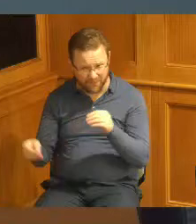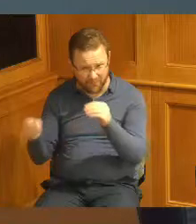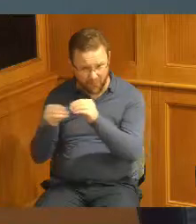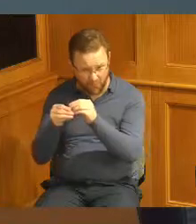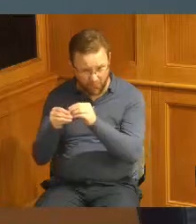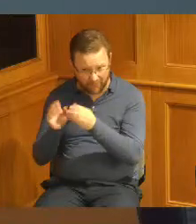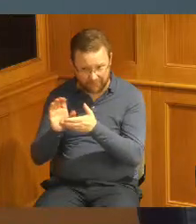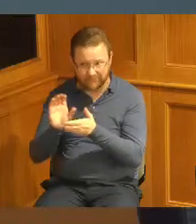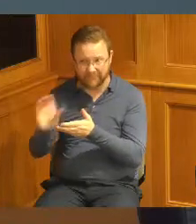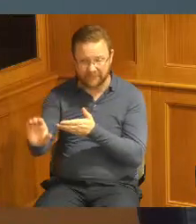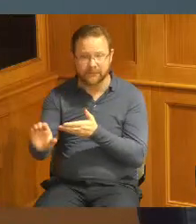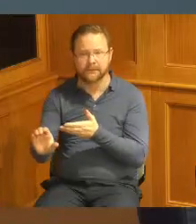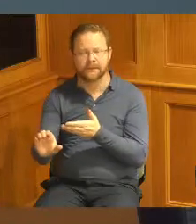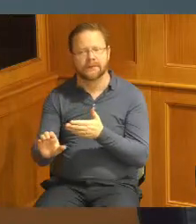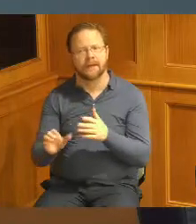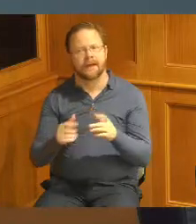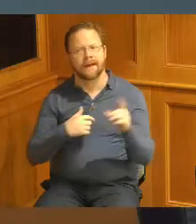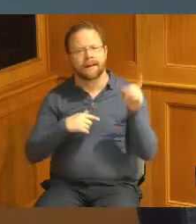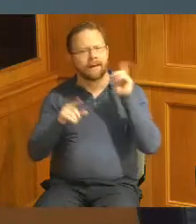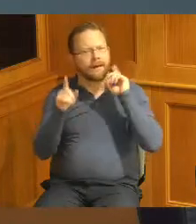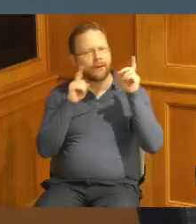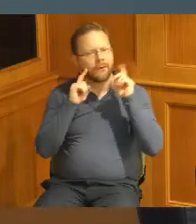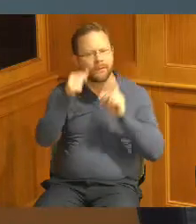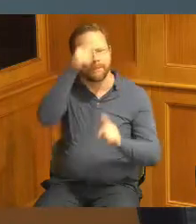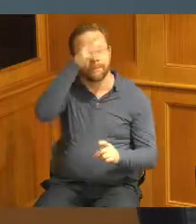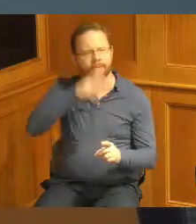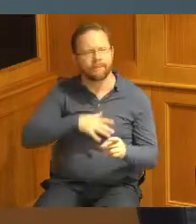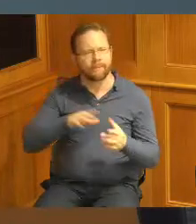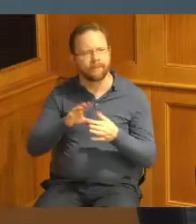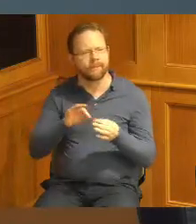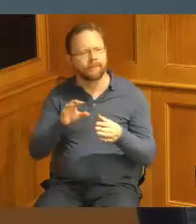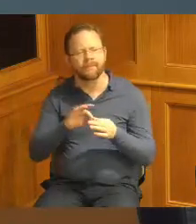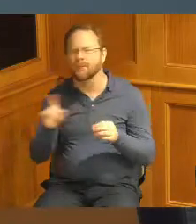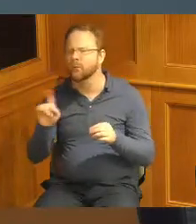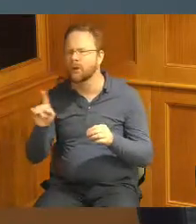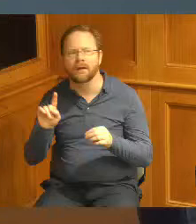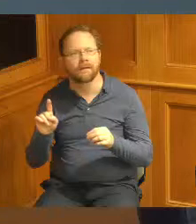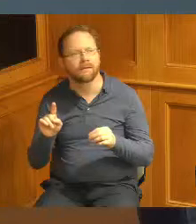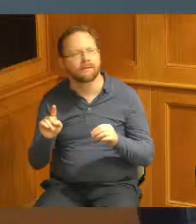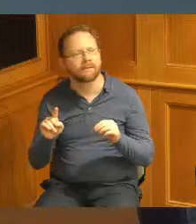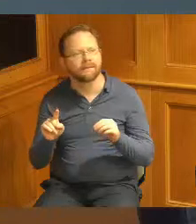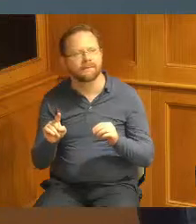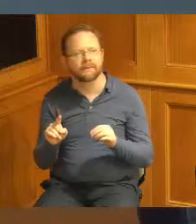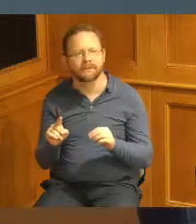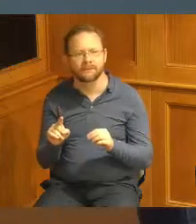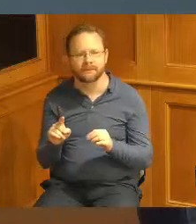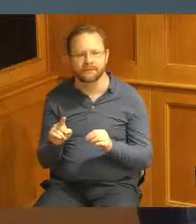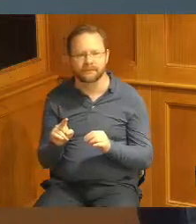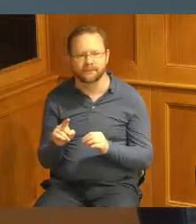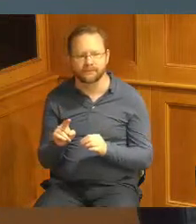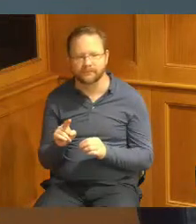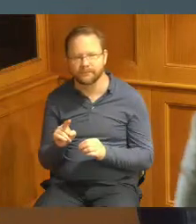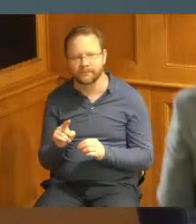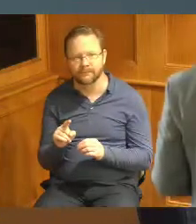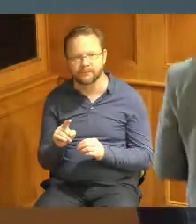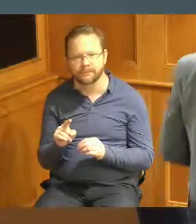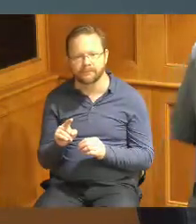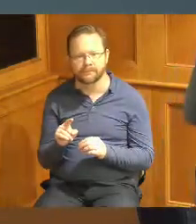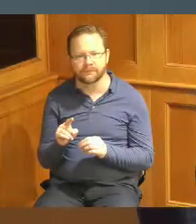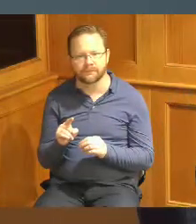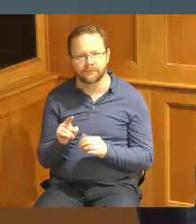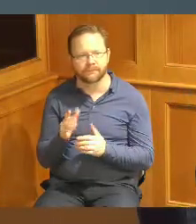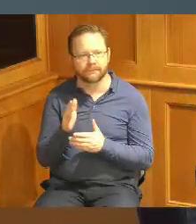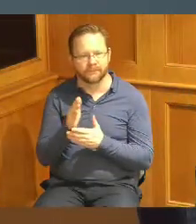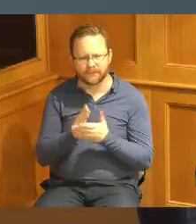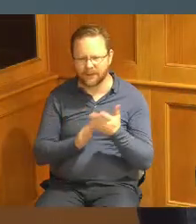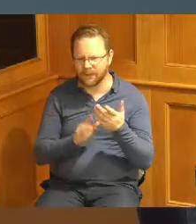talking about. And I heard the gentleman say, there he is. There were some modifications